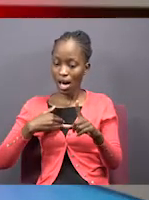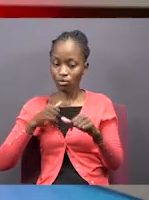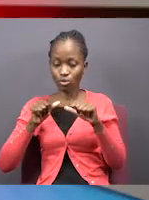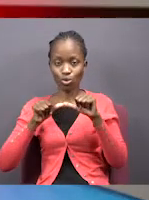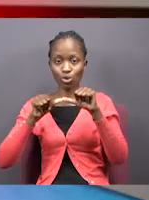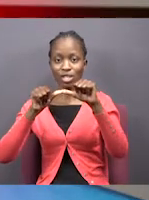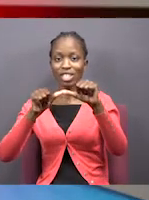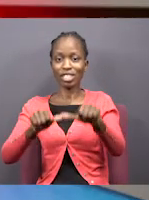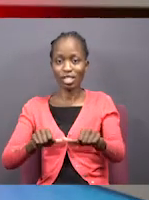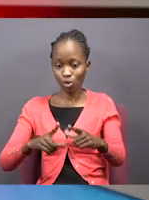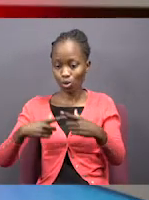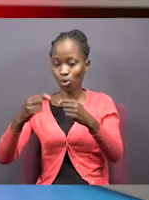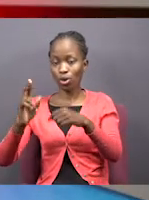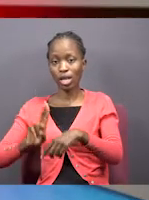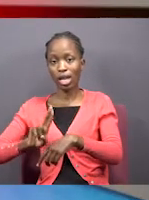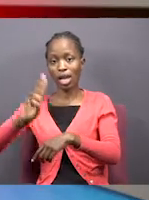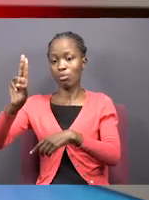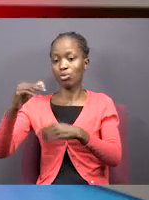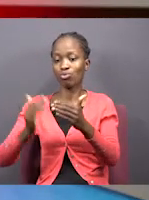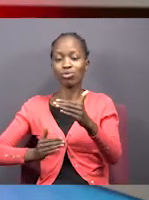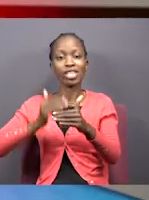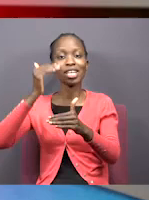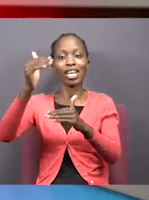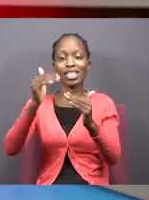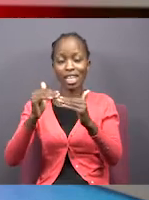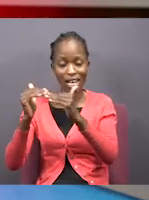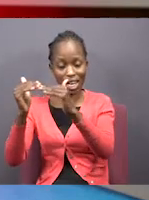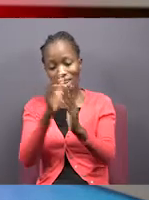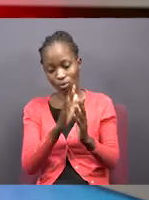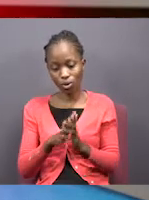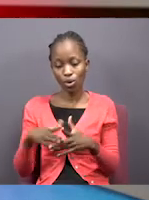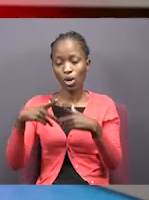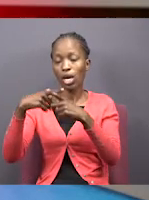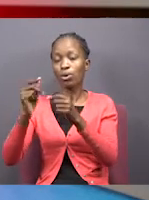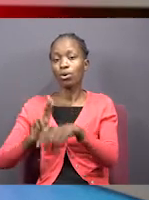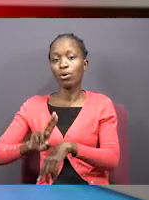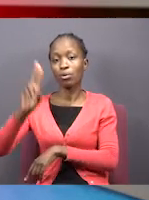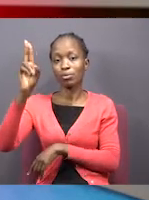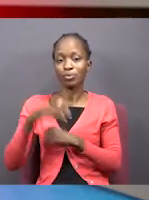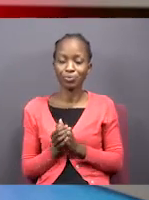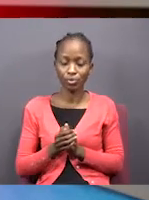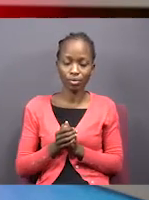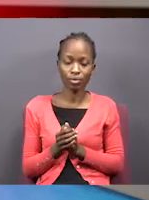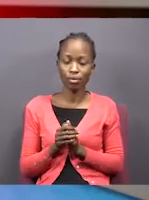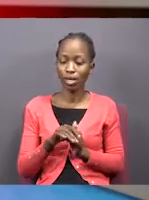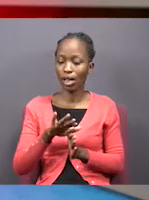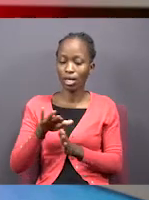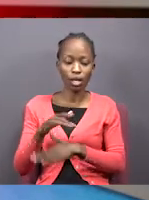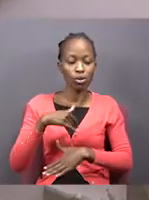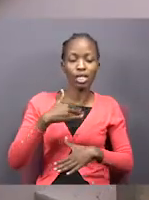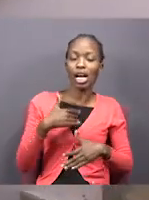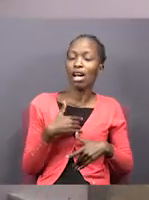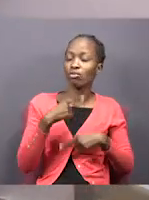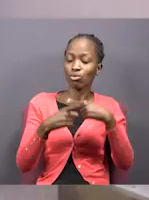moving. We have to keep moving. Move with me, boys and girls. Moving. We have to keep moving. Whoo, that's a